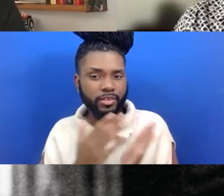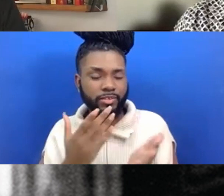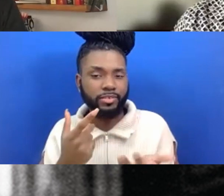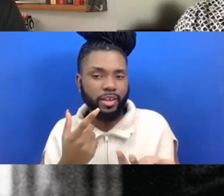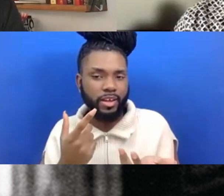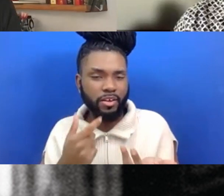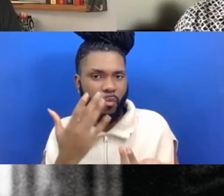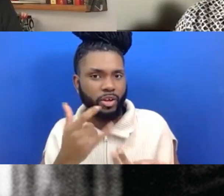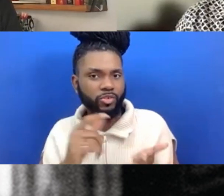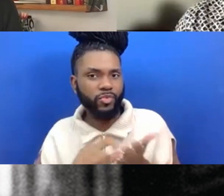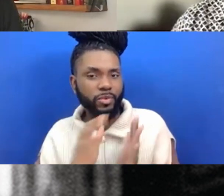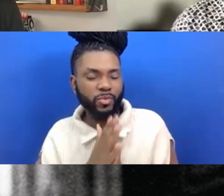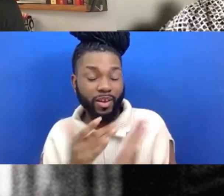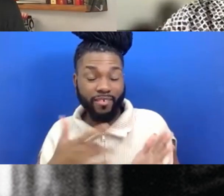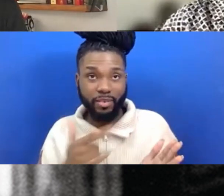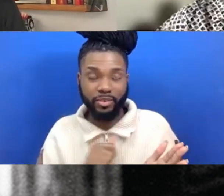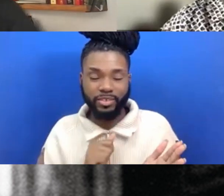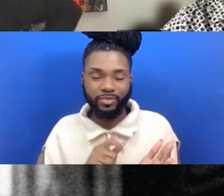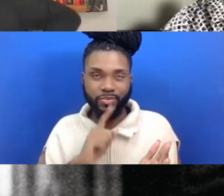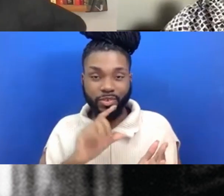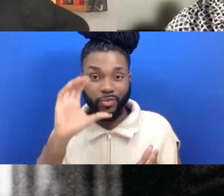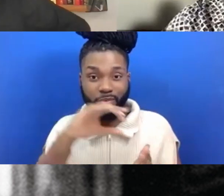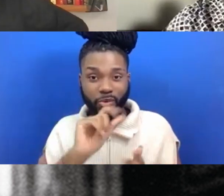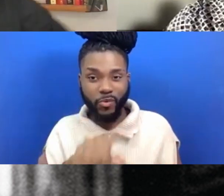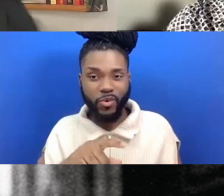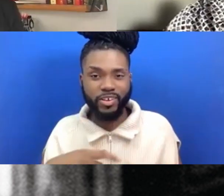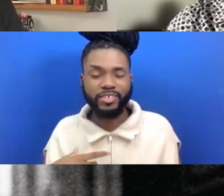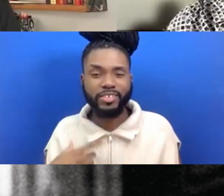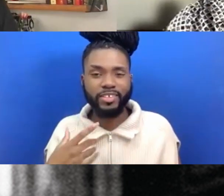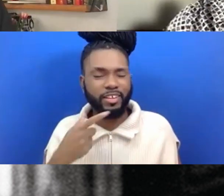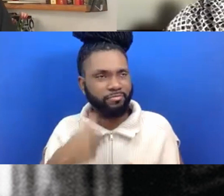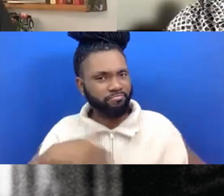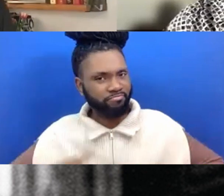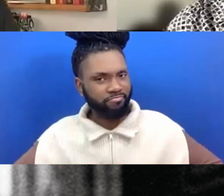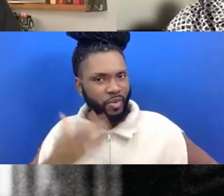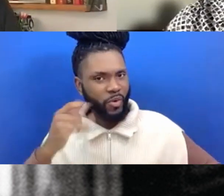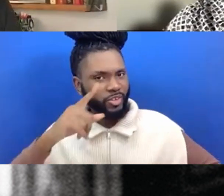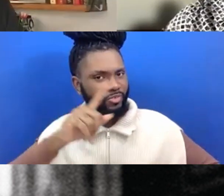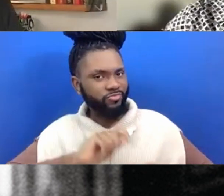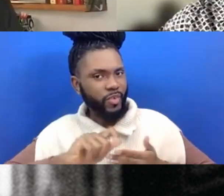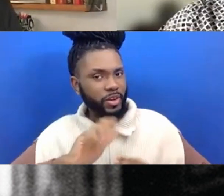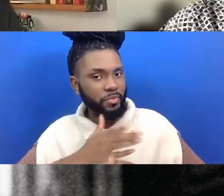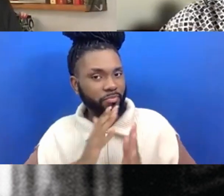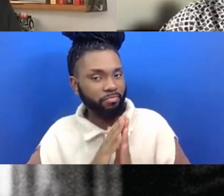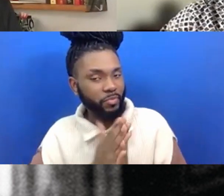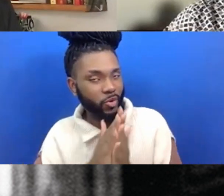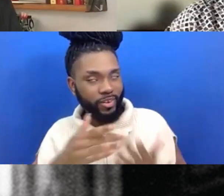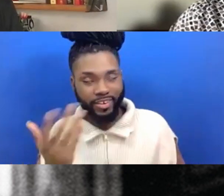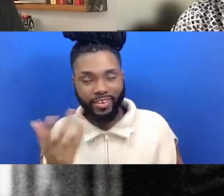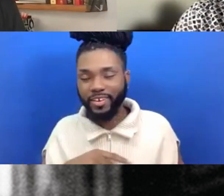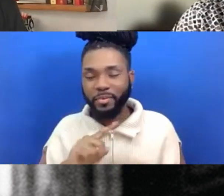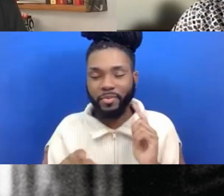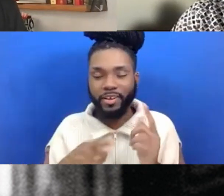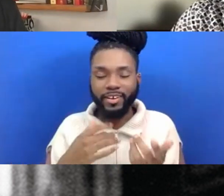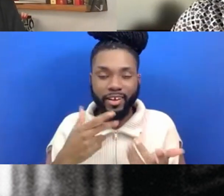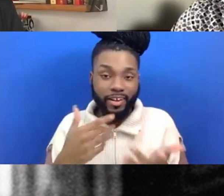record, but like, I imagine, why did you write this book? I wanted to ask, it's a weird